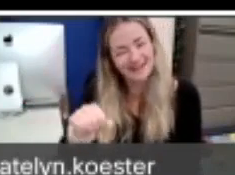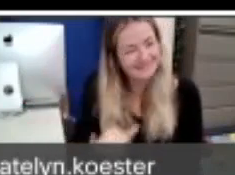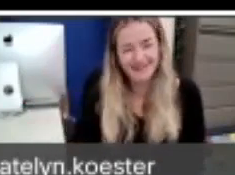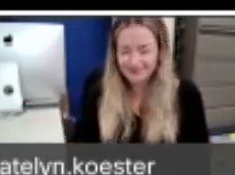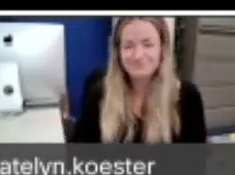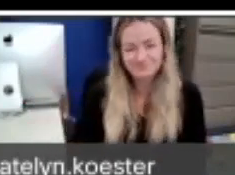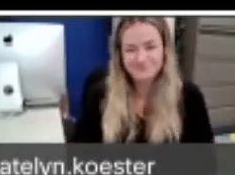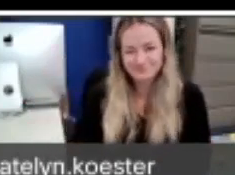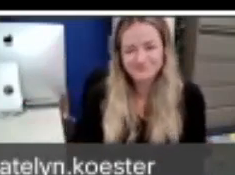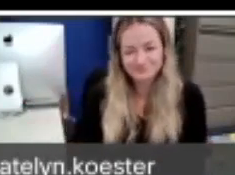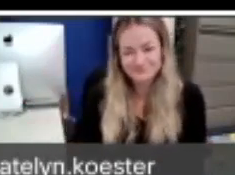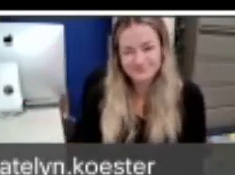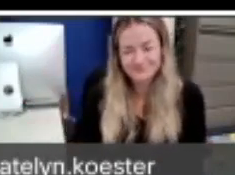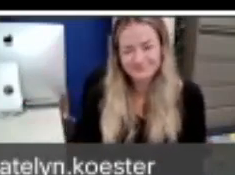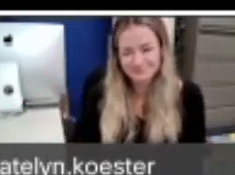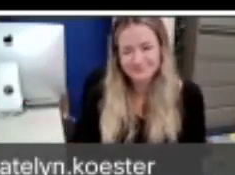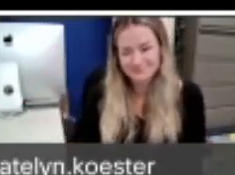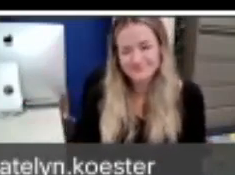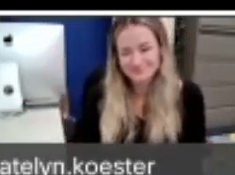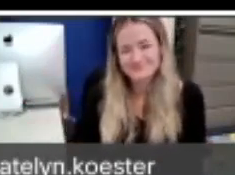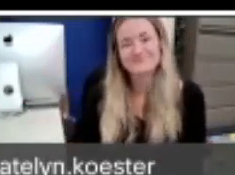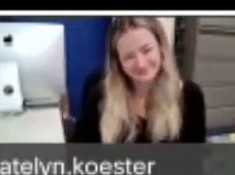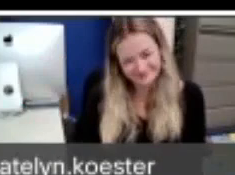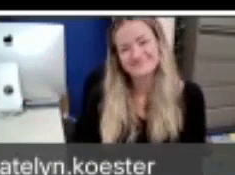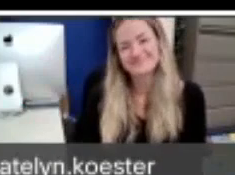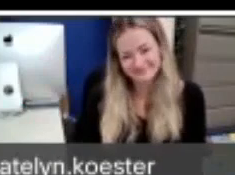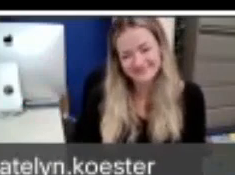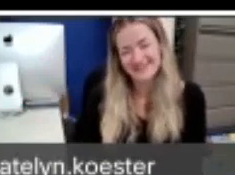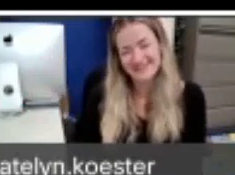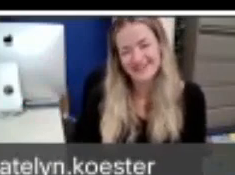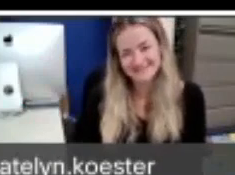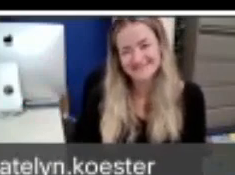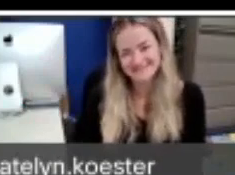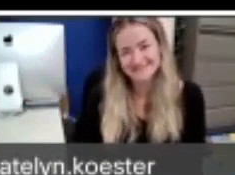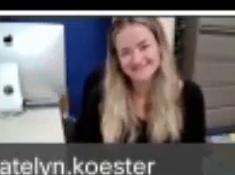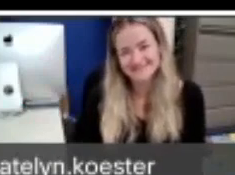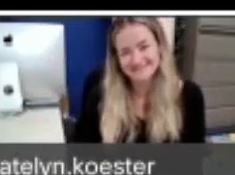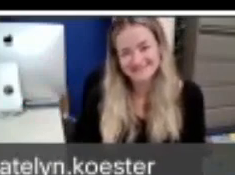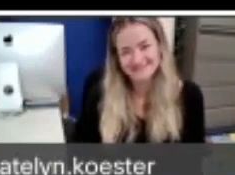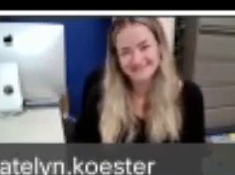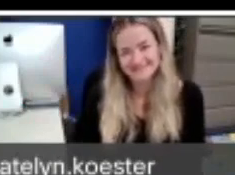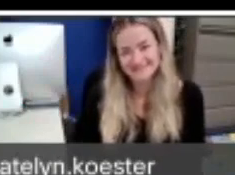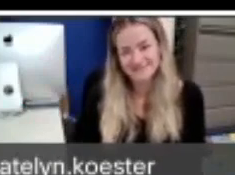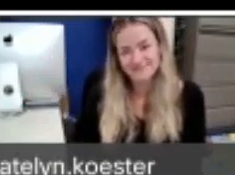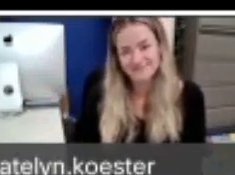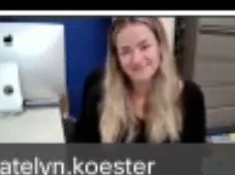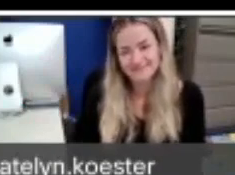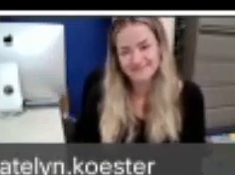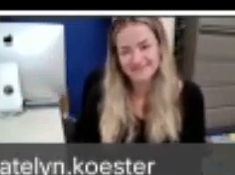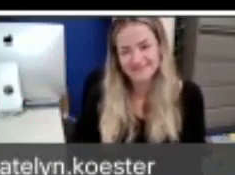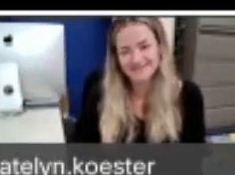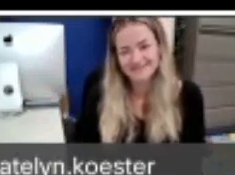Yep, F and 9, mm-hmm. 6 and W, mm-hmm. Oh, yes, yes. Okay, thank